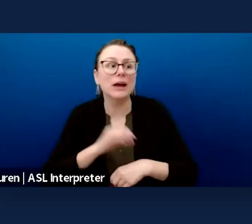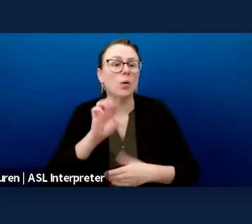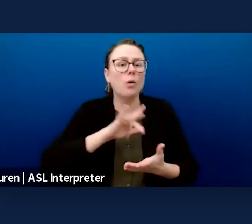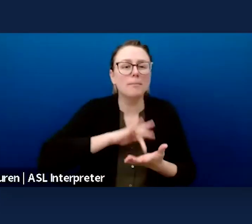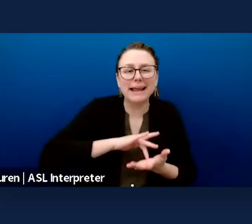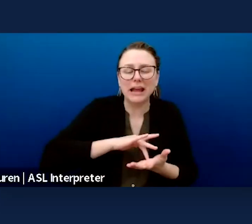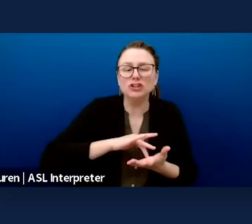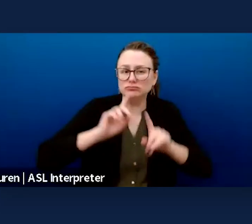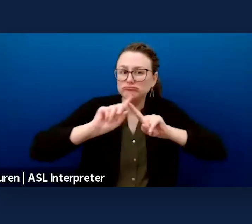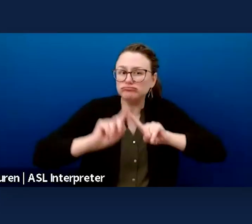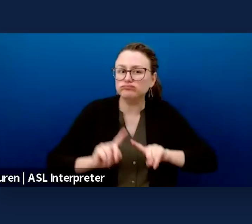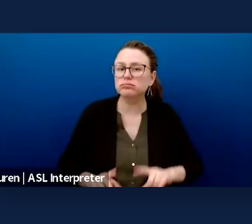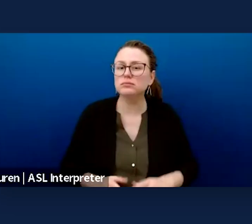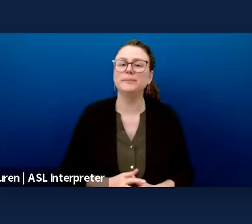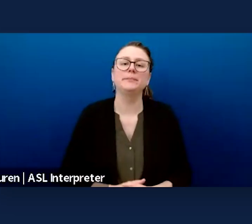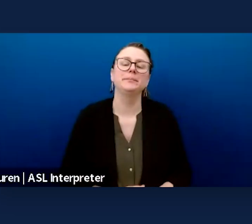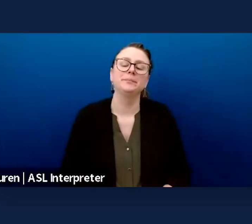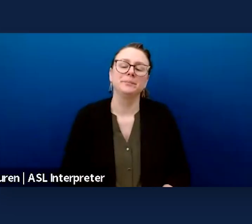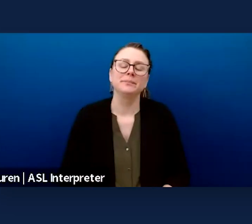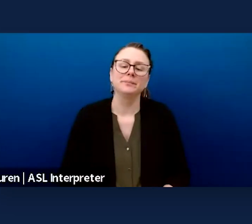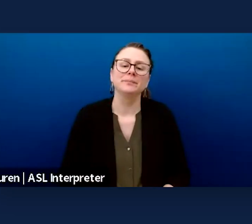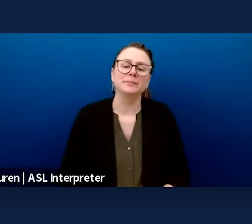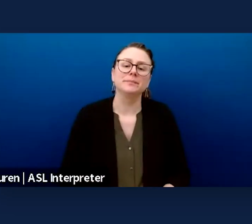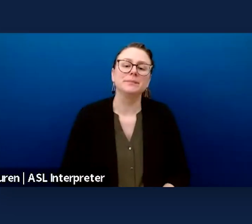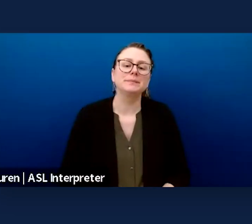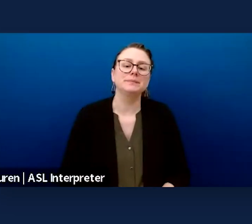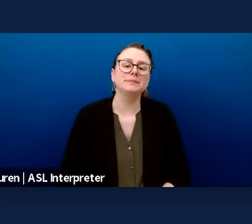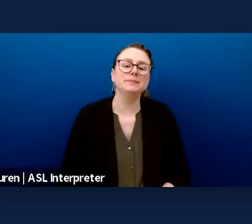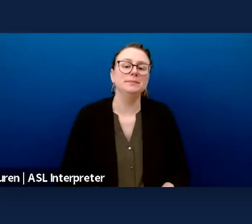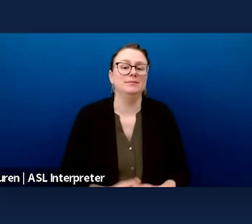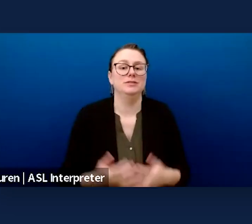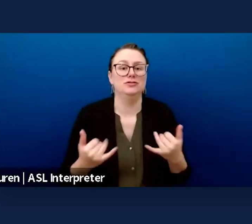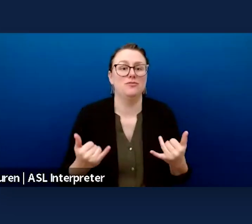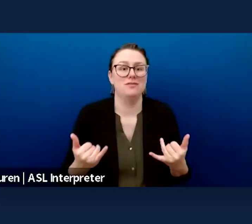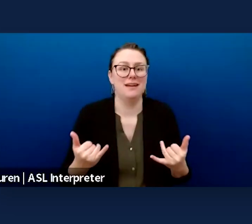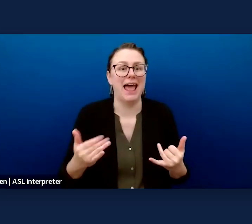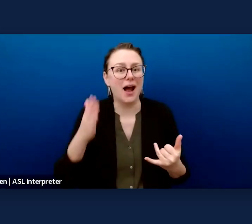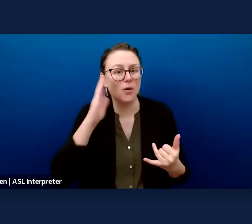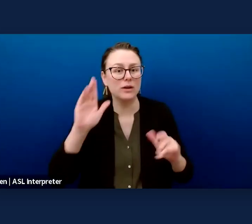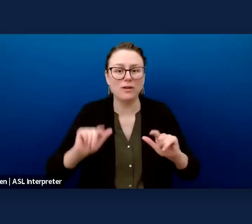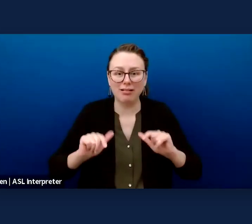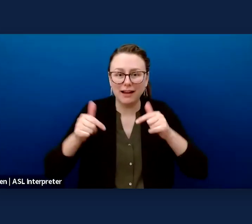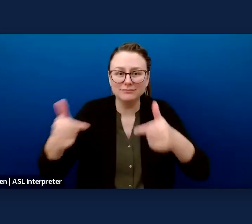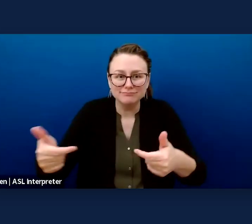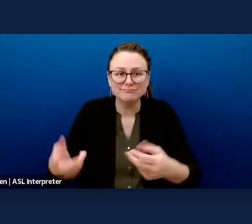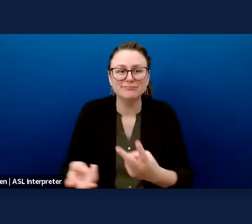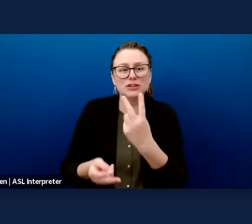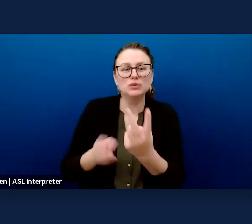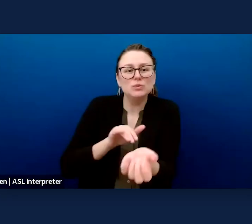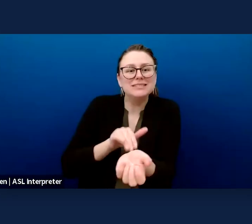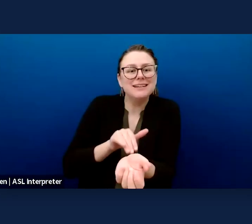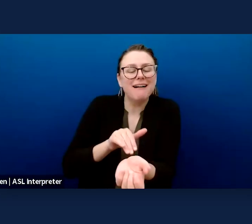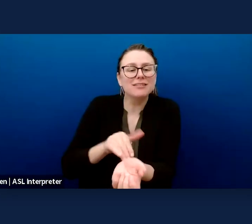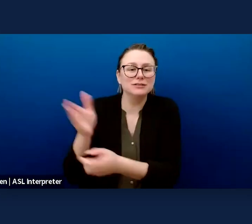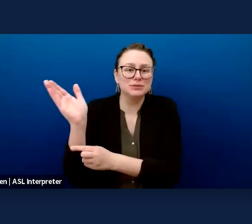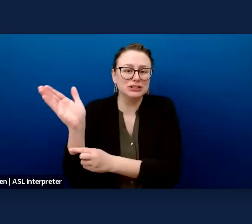medications. And so as we listen to Dr. Vandenberg and Dr. Rodriguez, we're